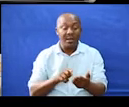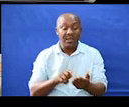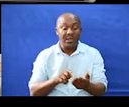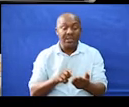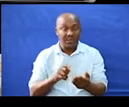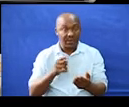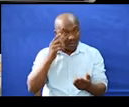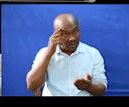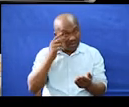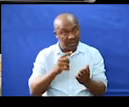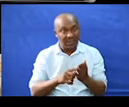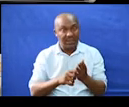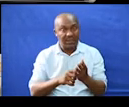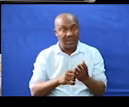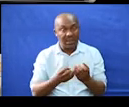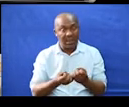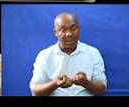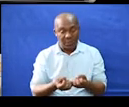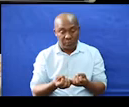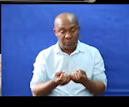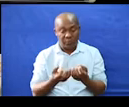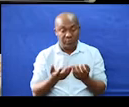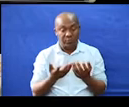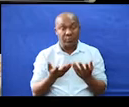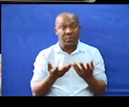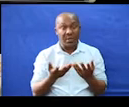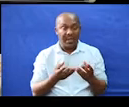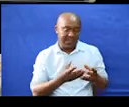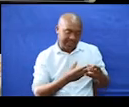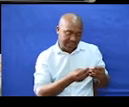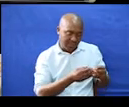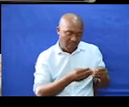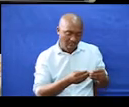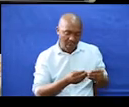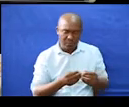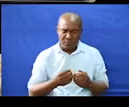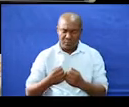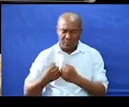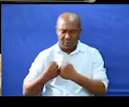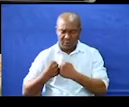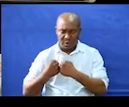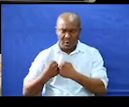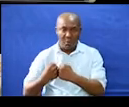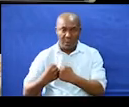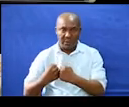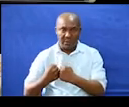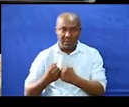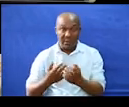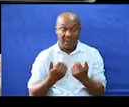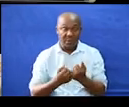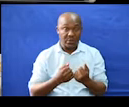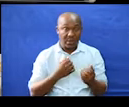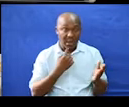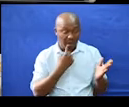simple form into complex form. And from that point one may say, now I have defined the